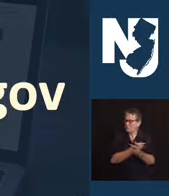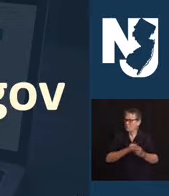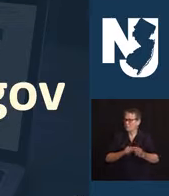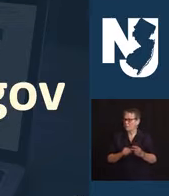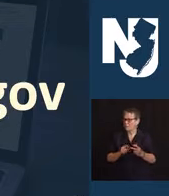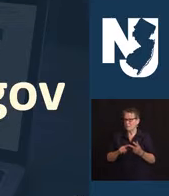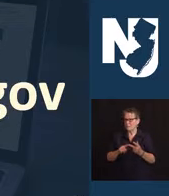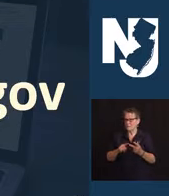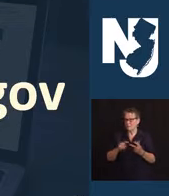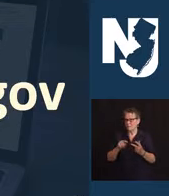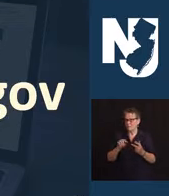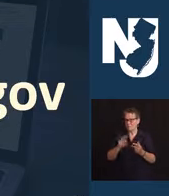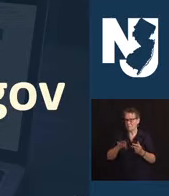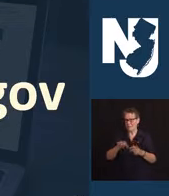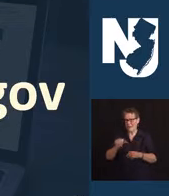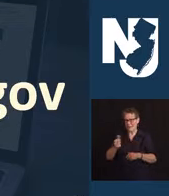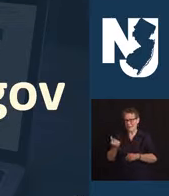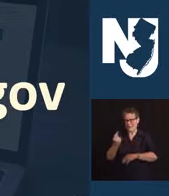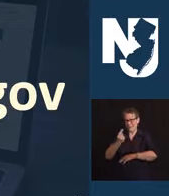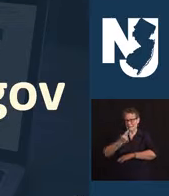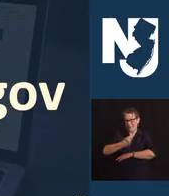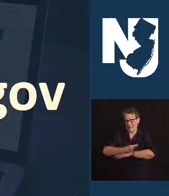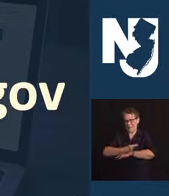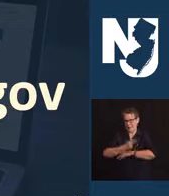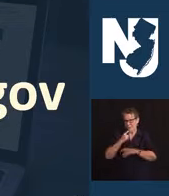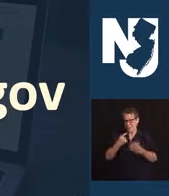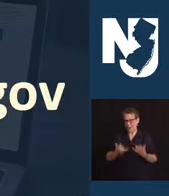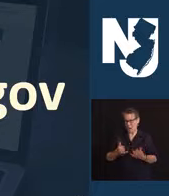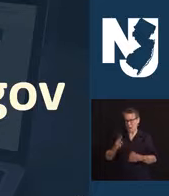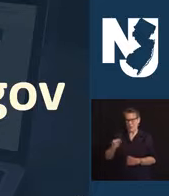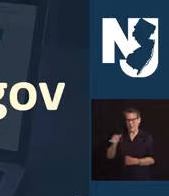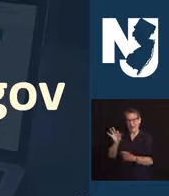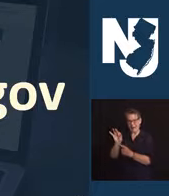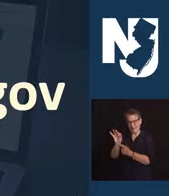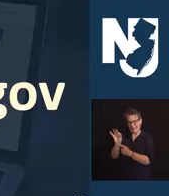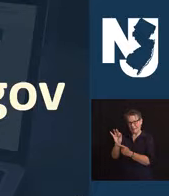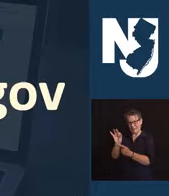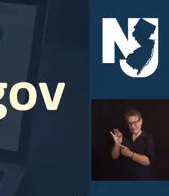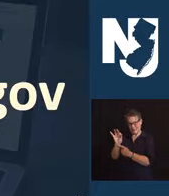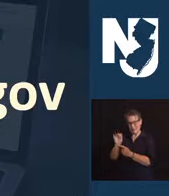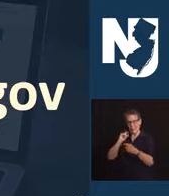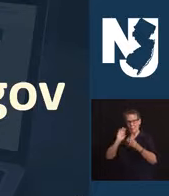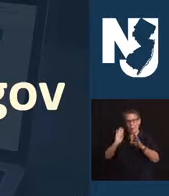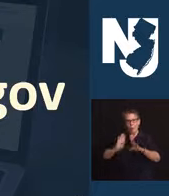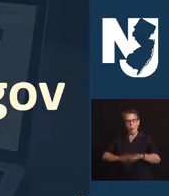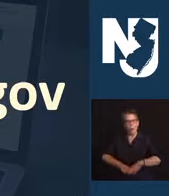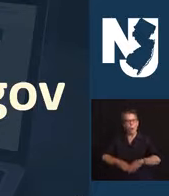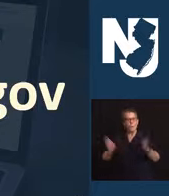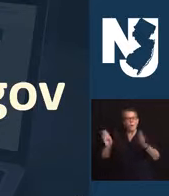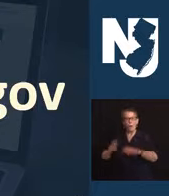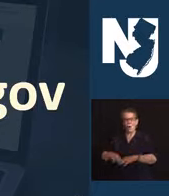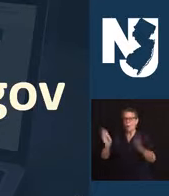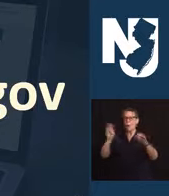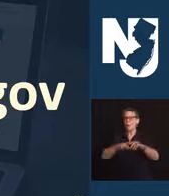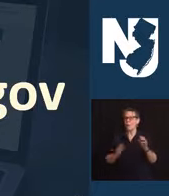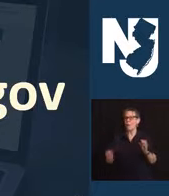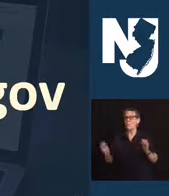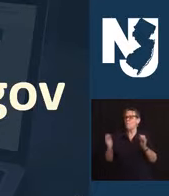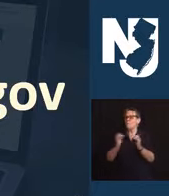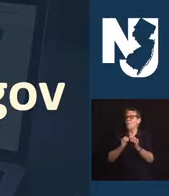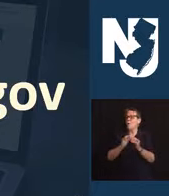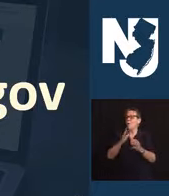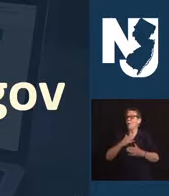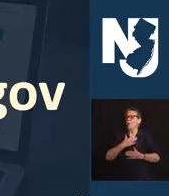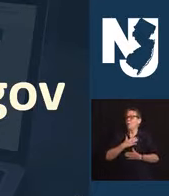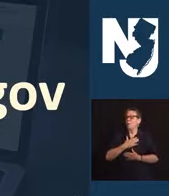our most aggressive step forward in terms of our reopening process. Let's make sure that more of our New Jersey family can